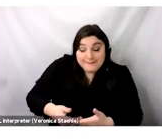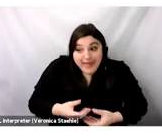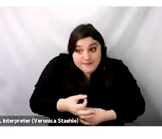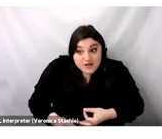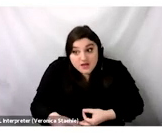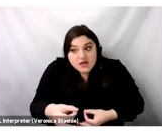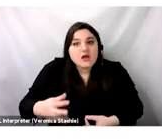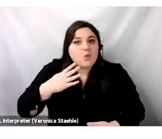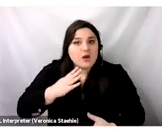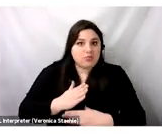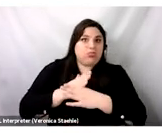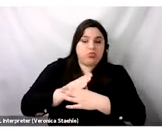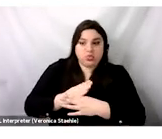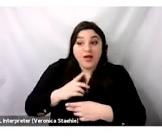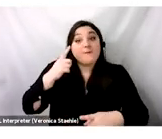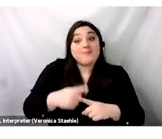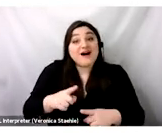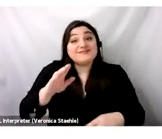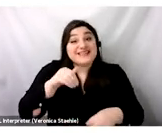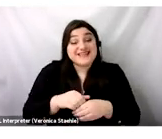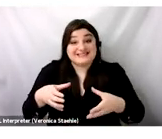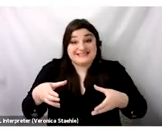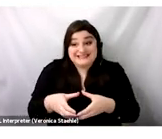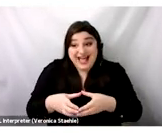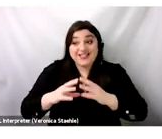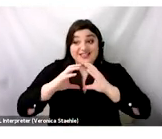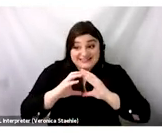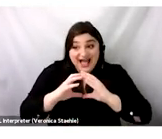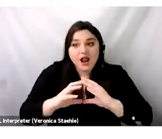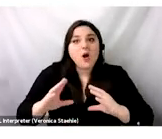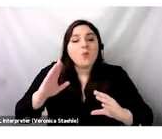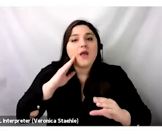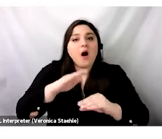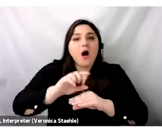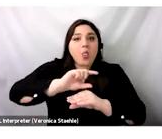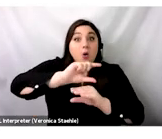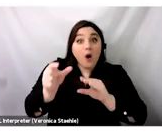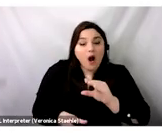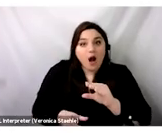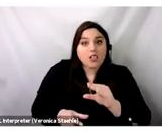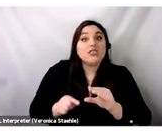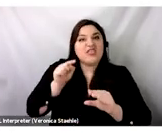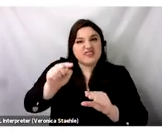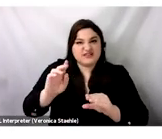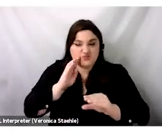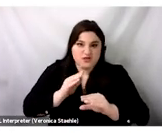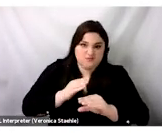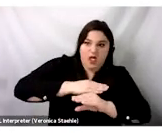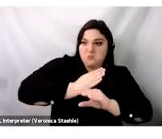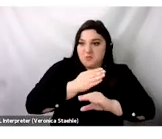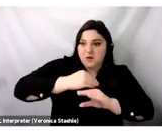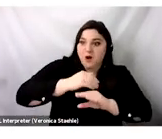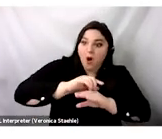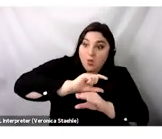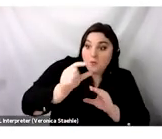they infiltrate the cell wall. Because microplastics obviously can't do that, 5 millimeters or less, but nanoplastics are on a